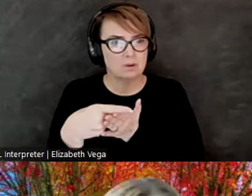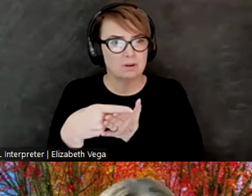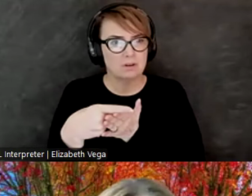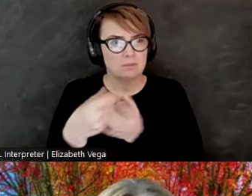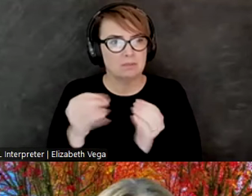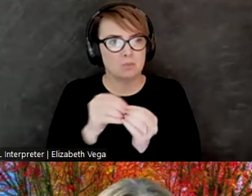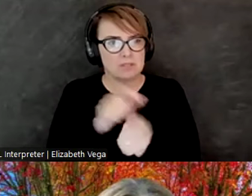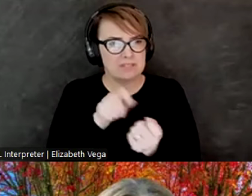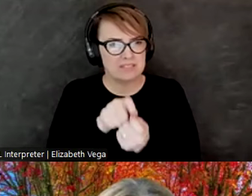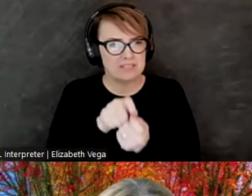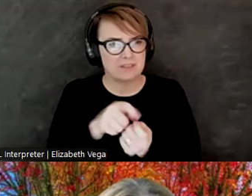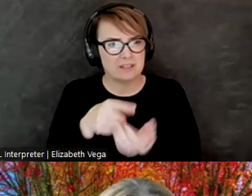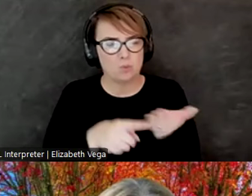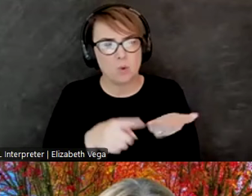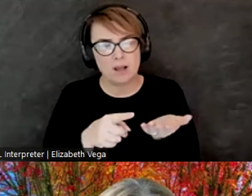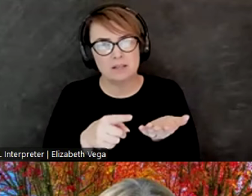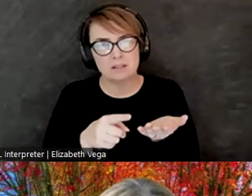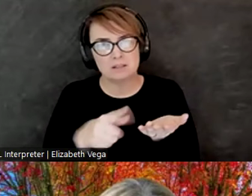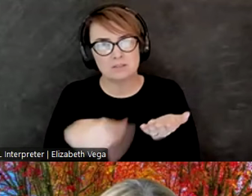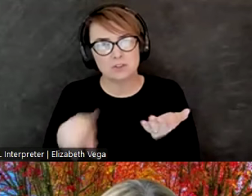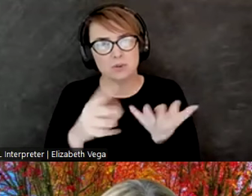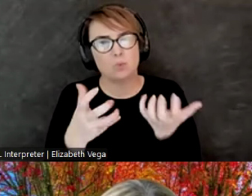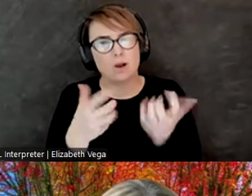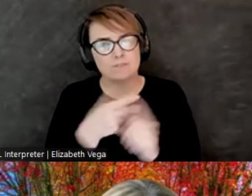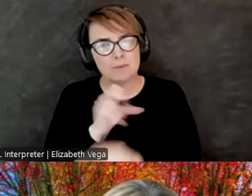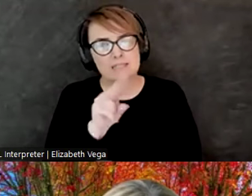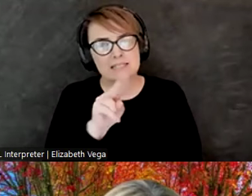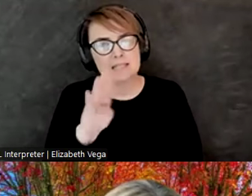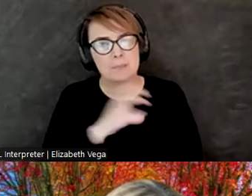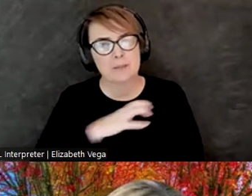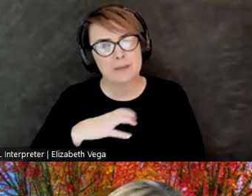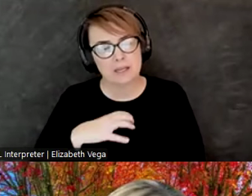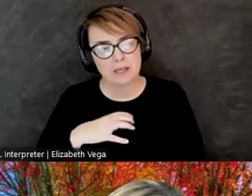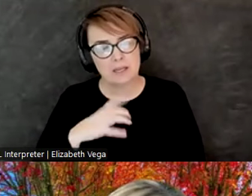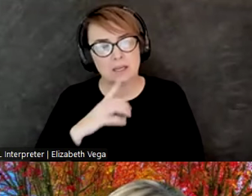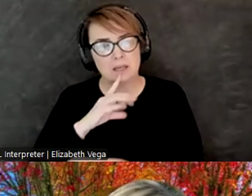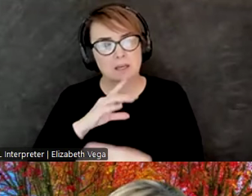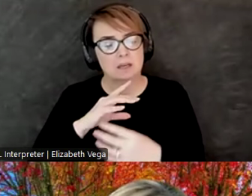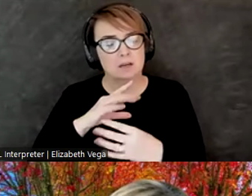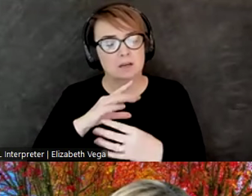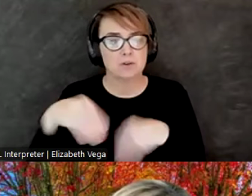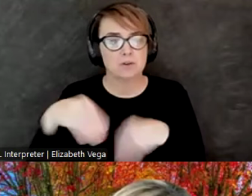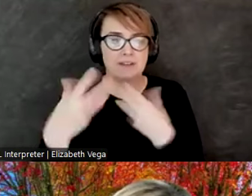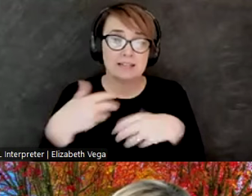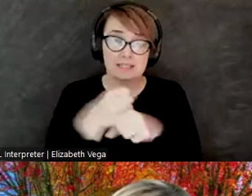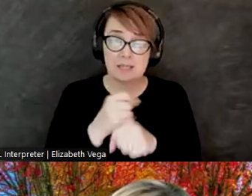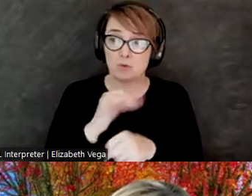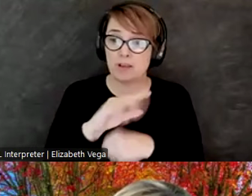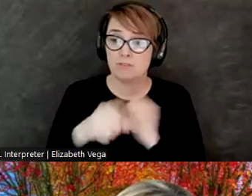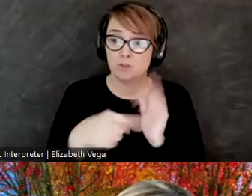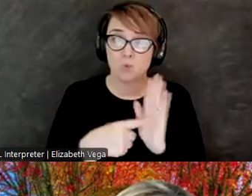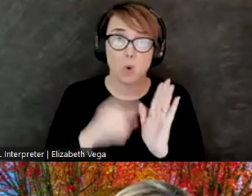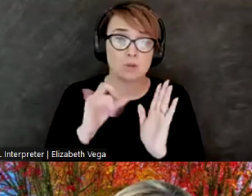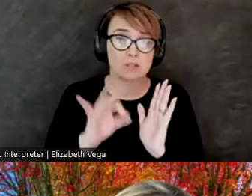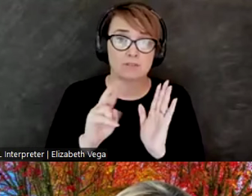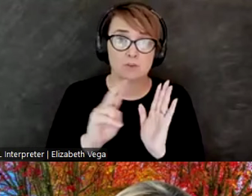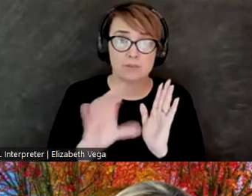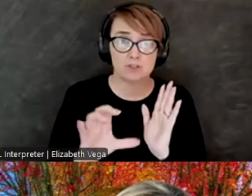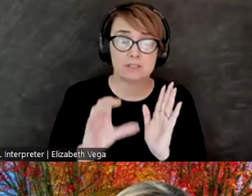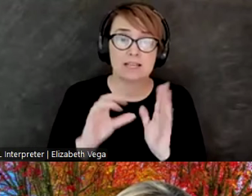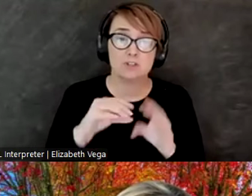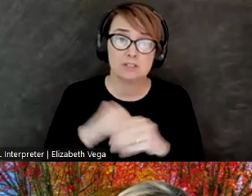that you would be looking for from a subcommittee in terms of providing a summary of the roles of the regional centers in the